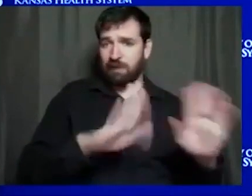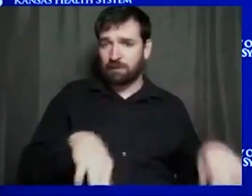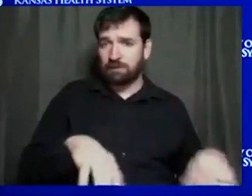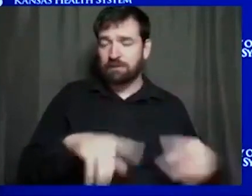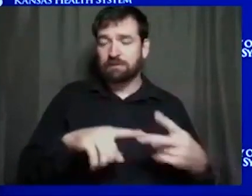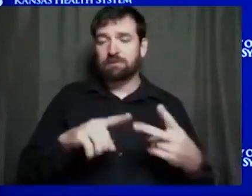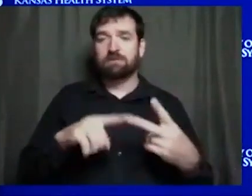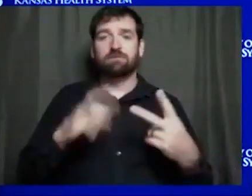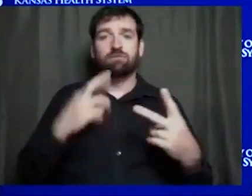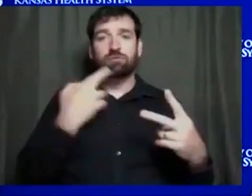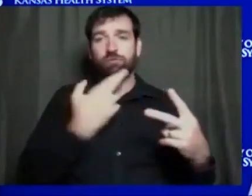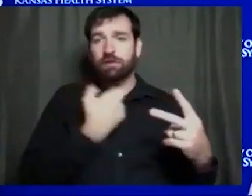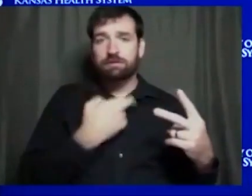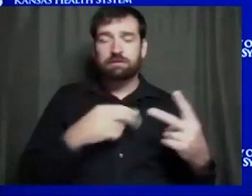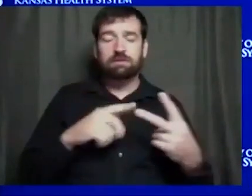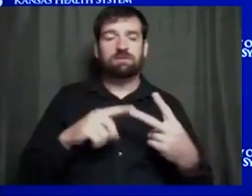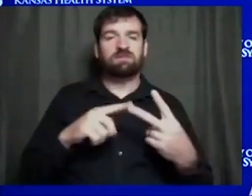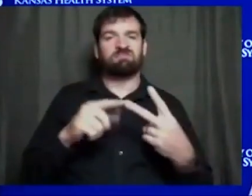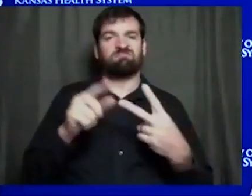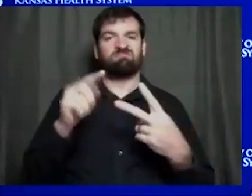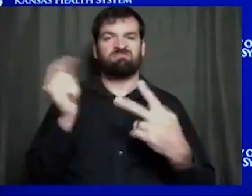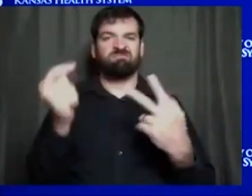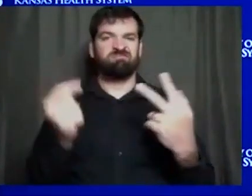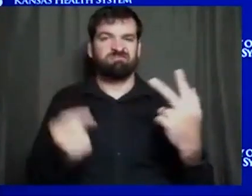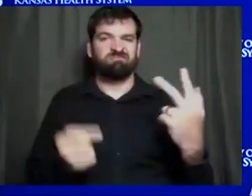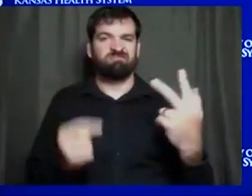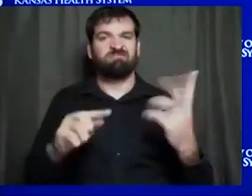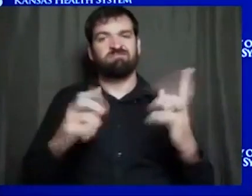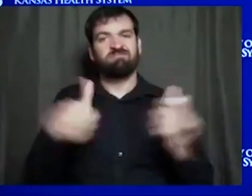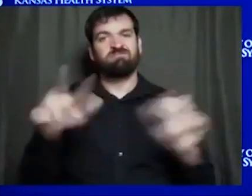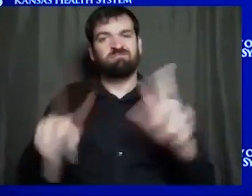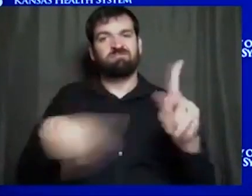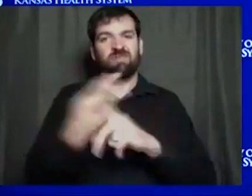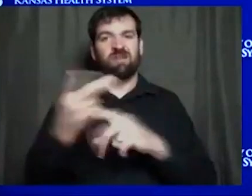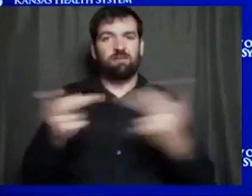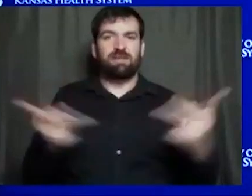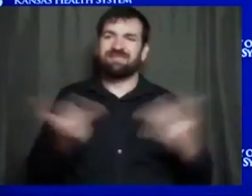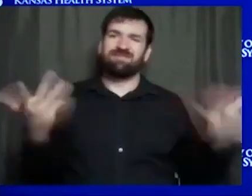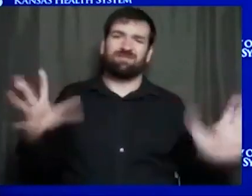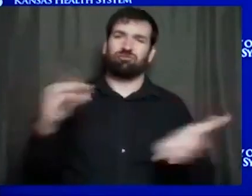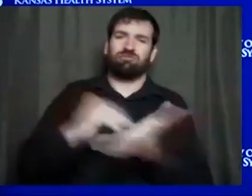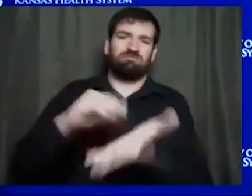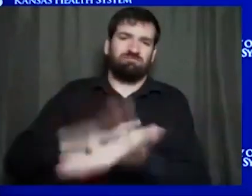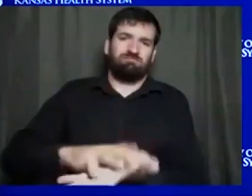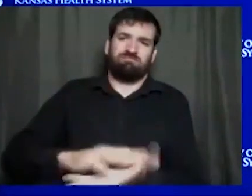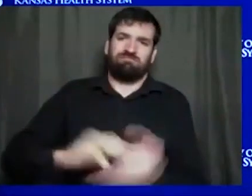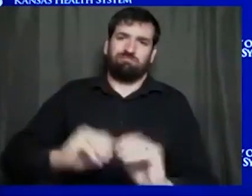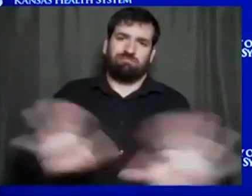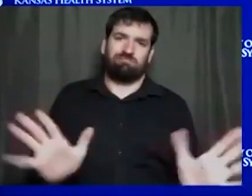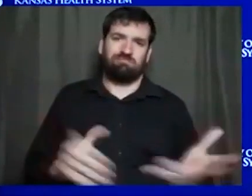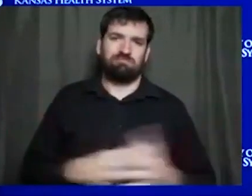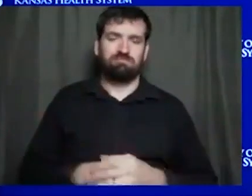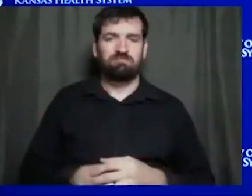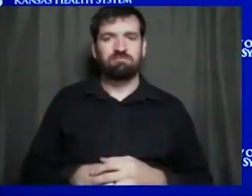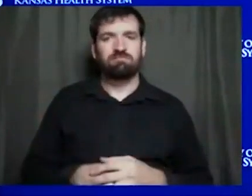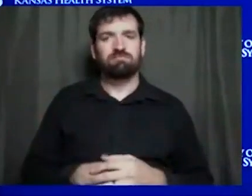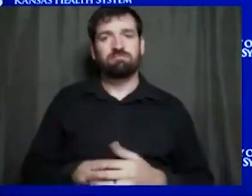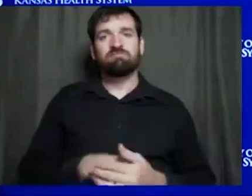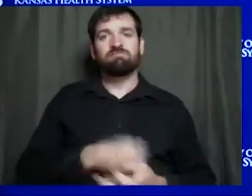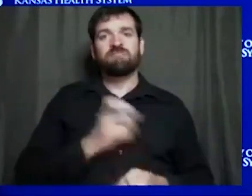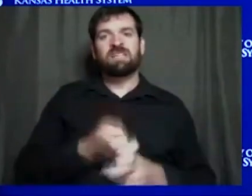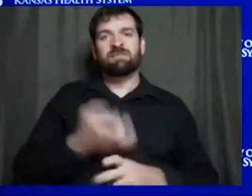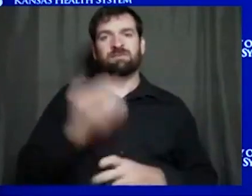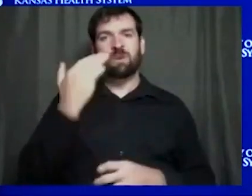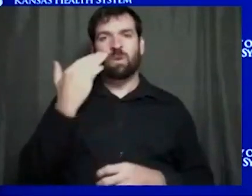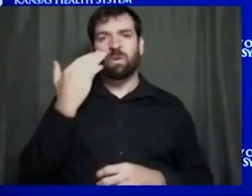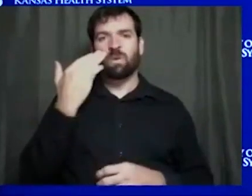restaurants, any types of those places, you know, well documented, and we understand those things. So it's really difficult to tell how maybe one